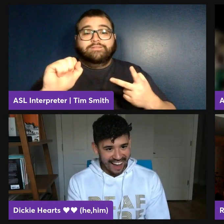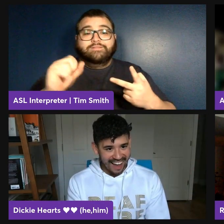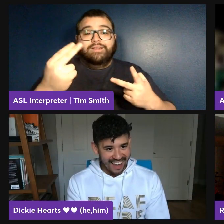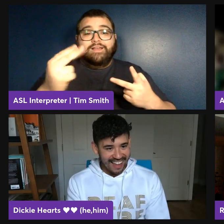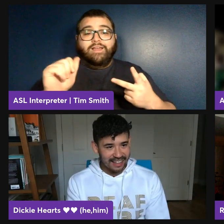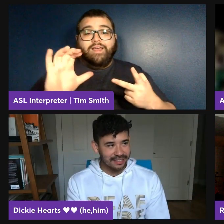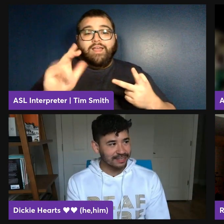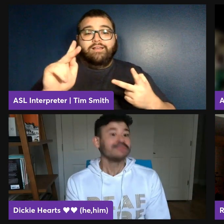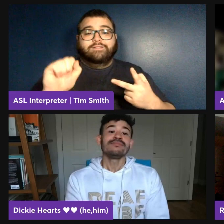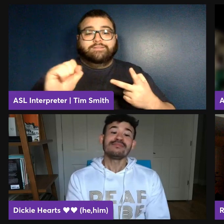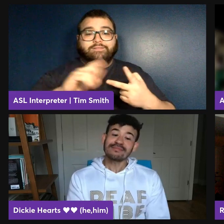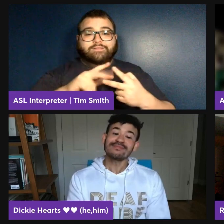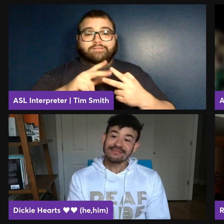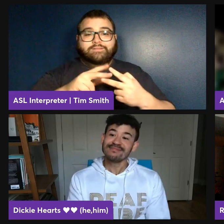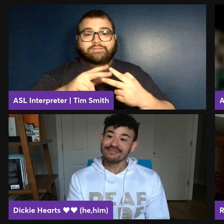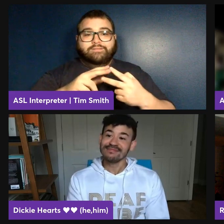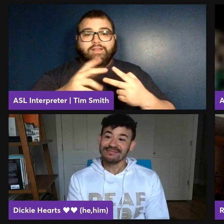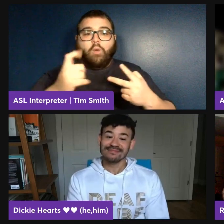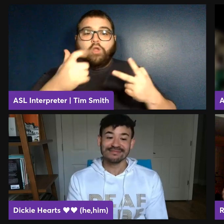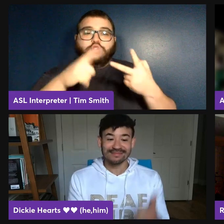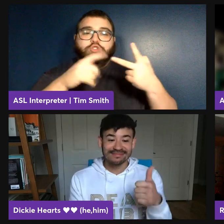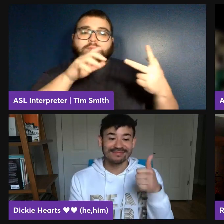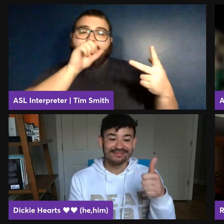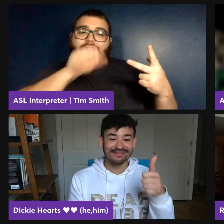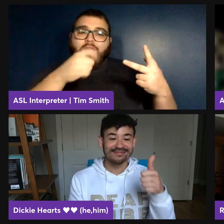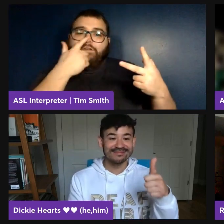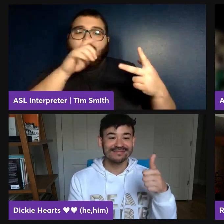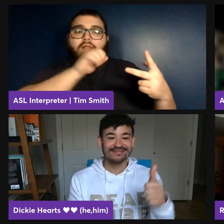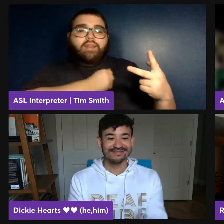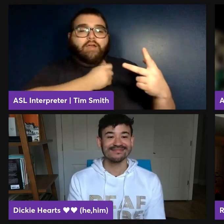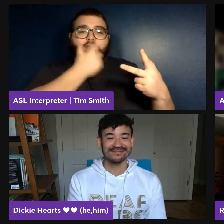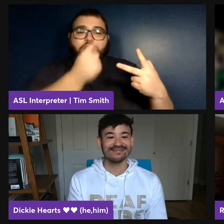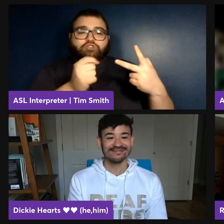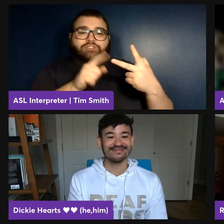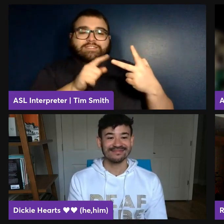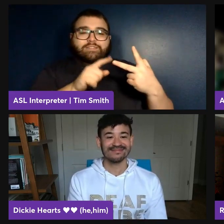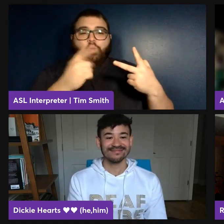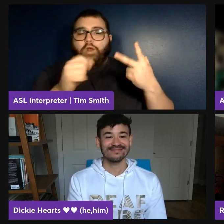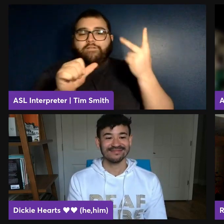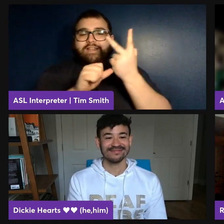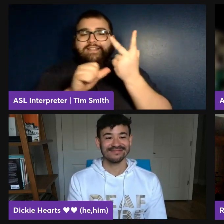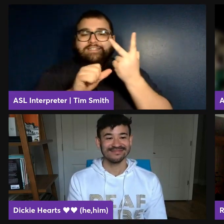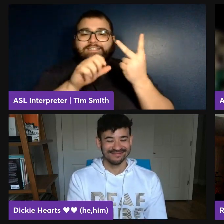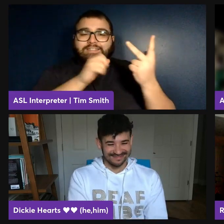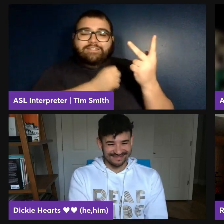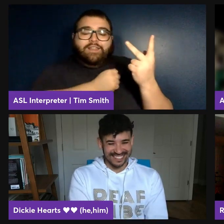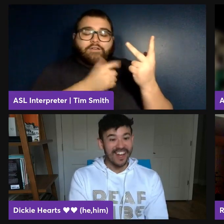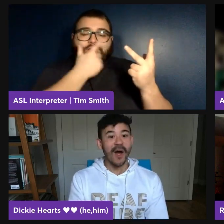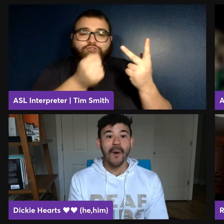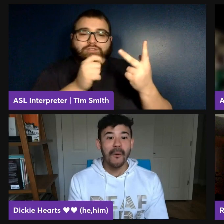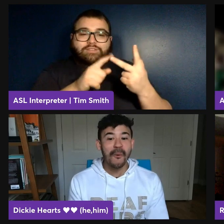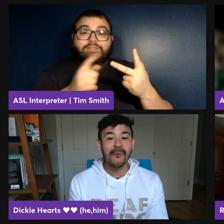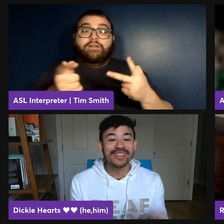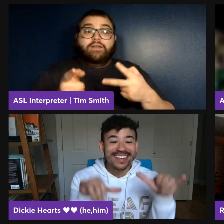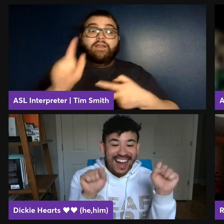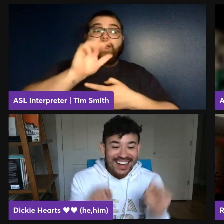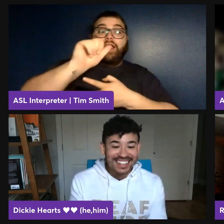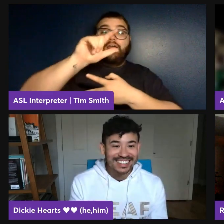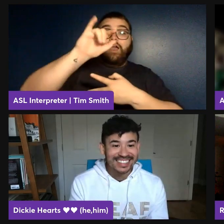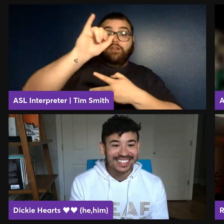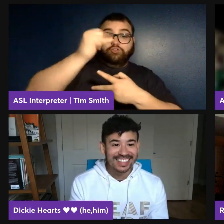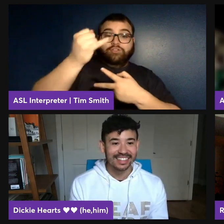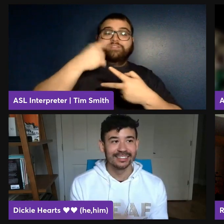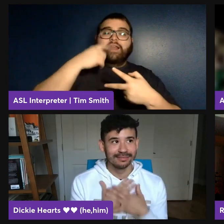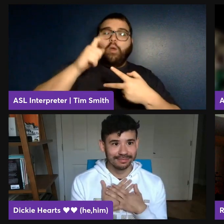Yeah. Love Hacks. I want you to be the assistant's love interest. I just want to see Dickie in